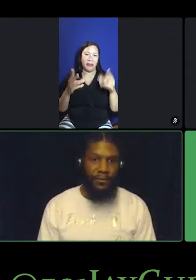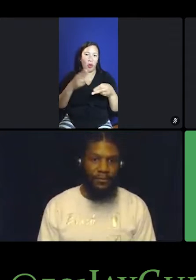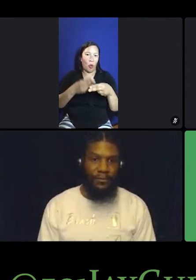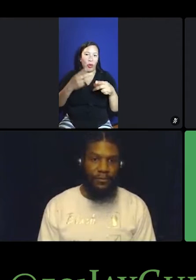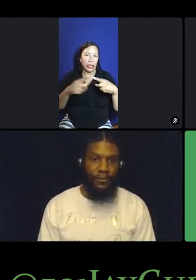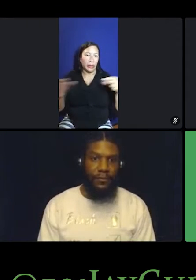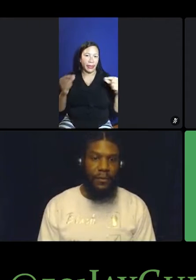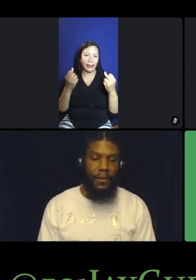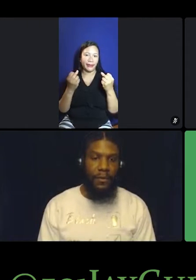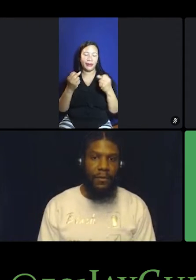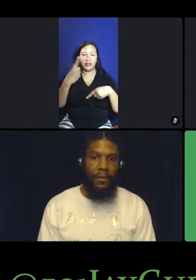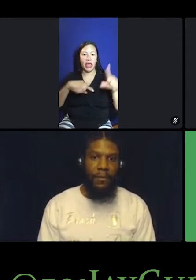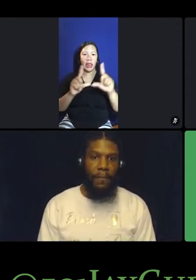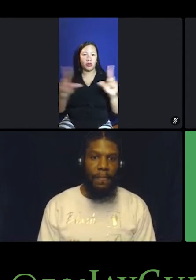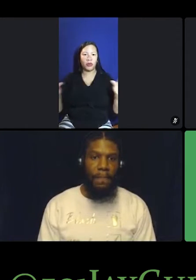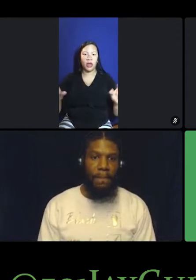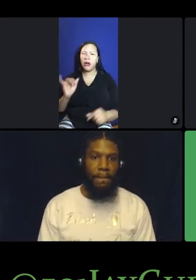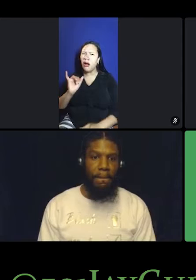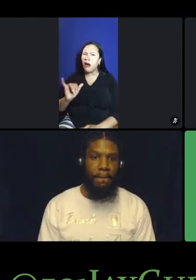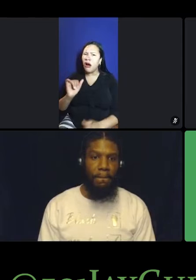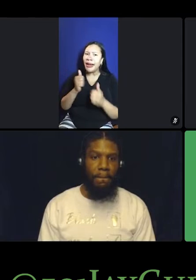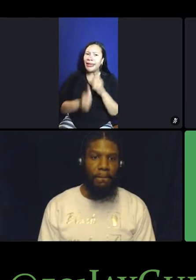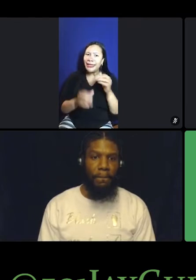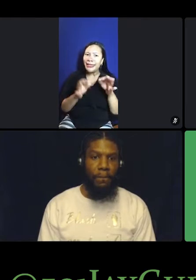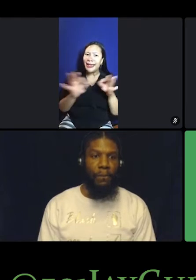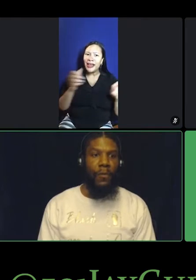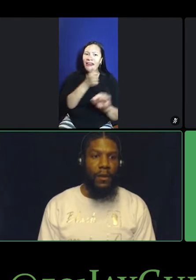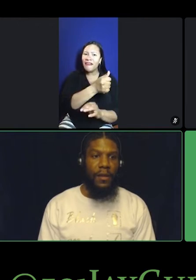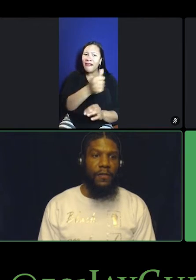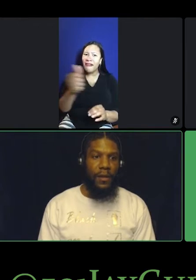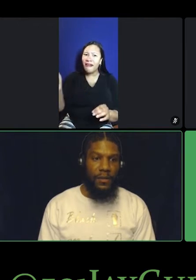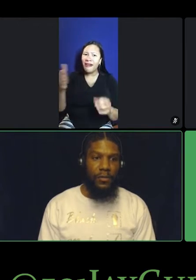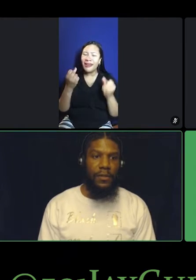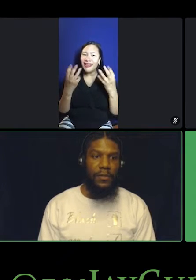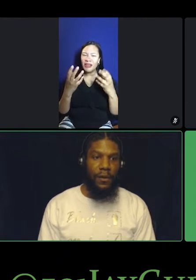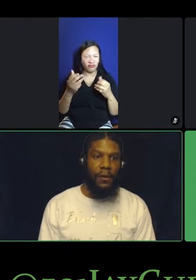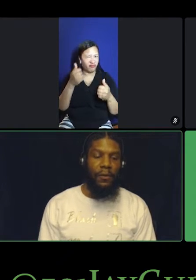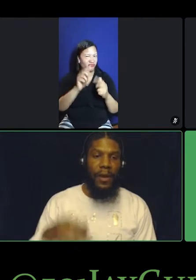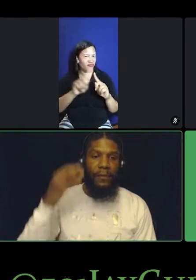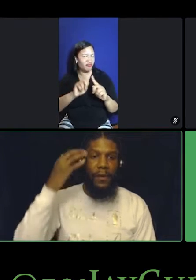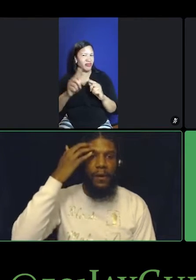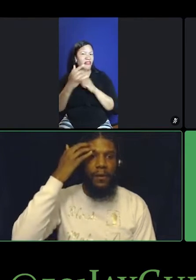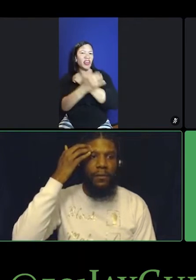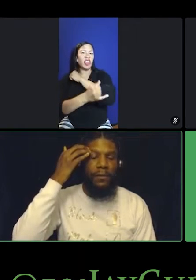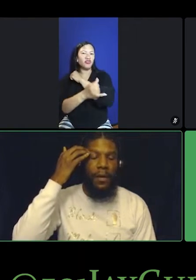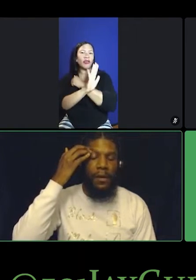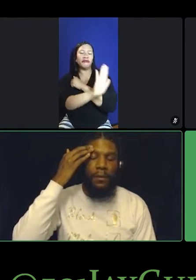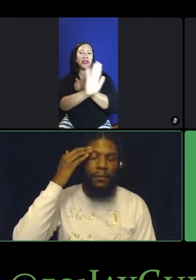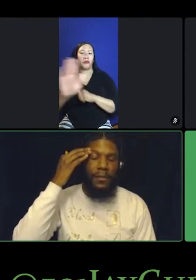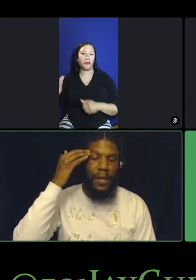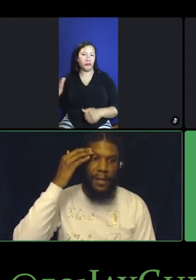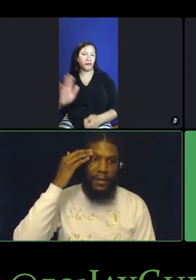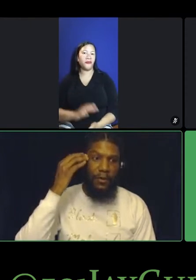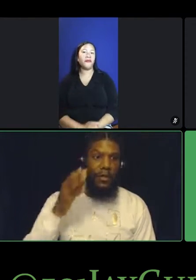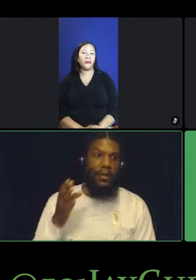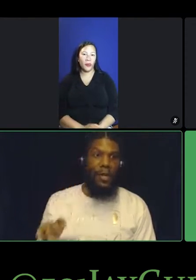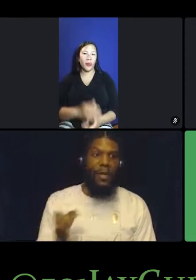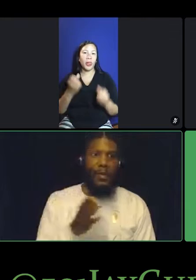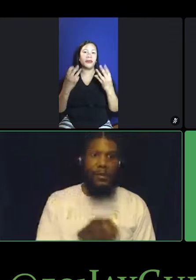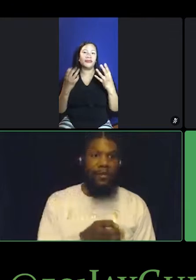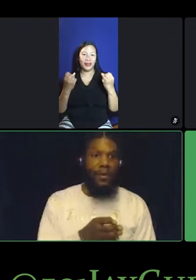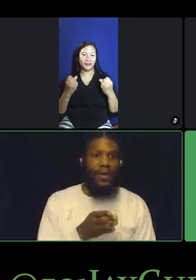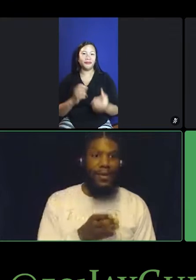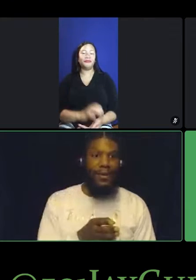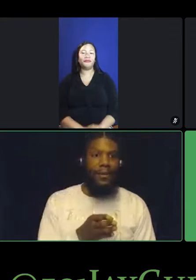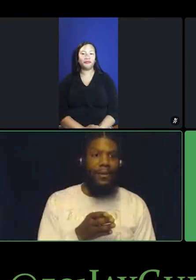have you. so each language has their own sign language. Yeah, different countries, have their own sign language,